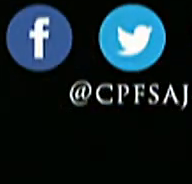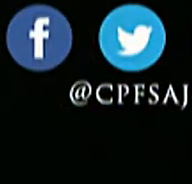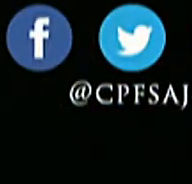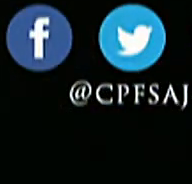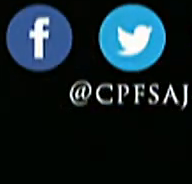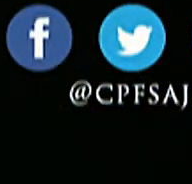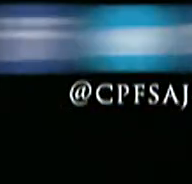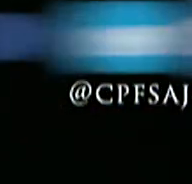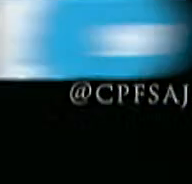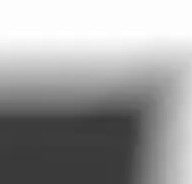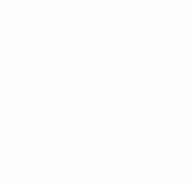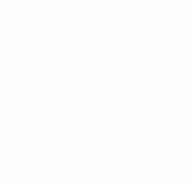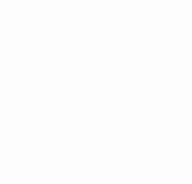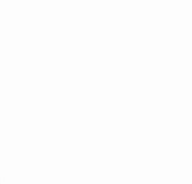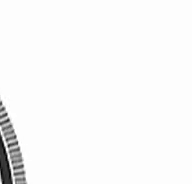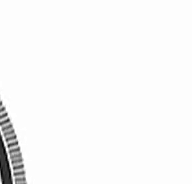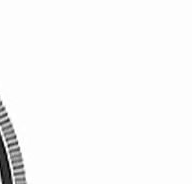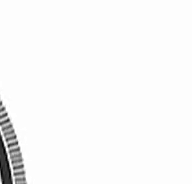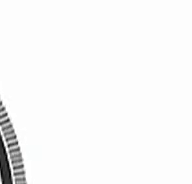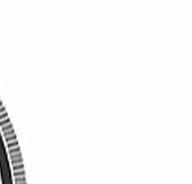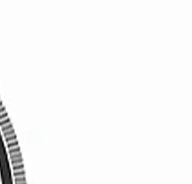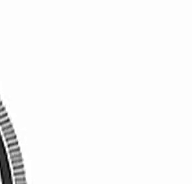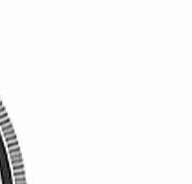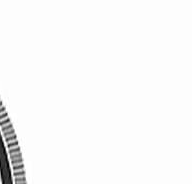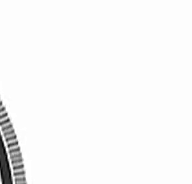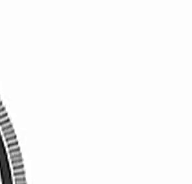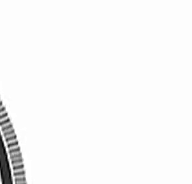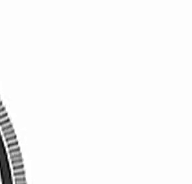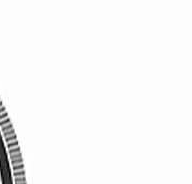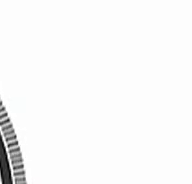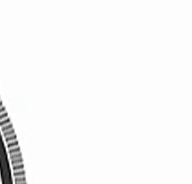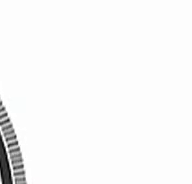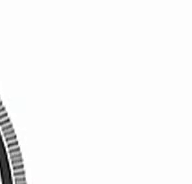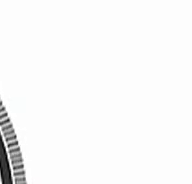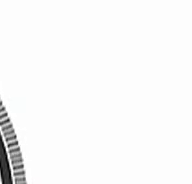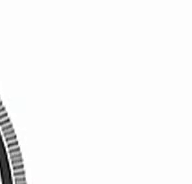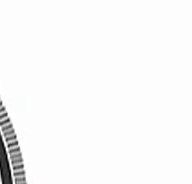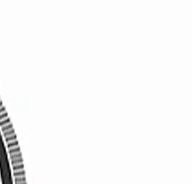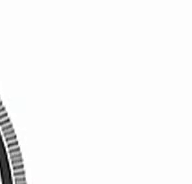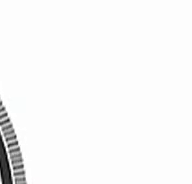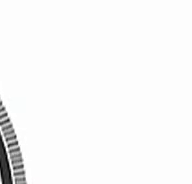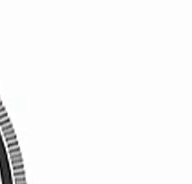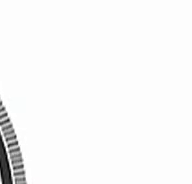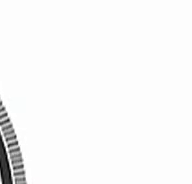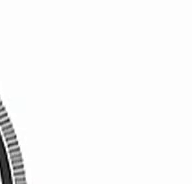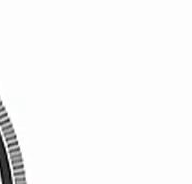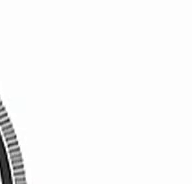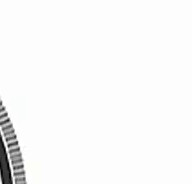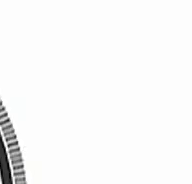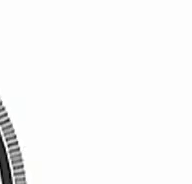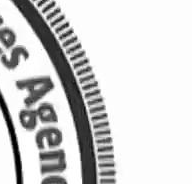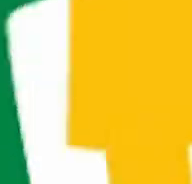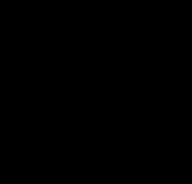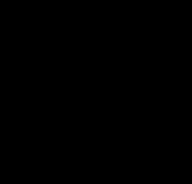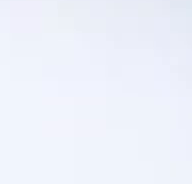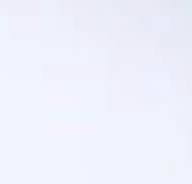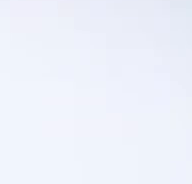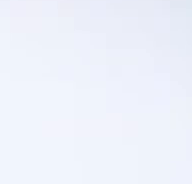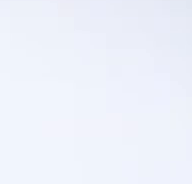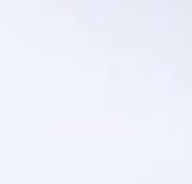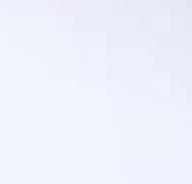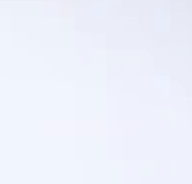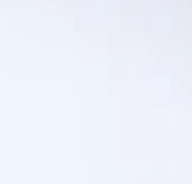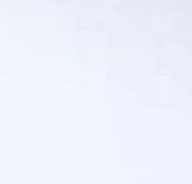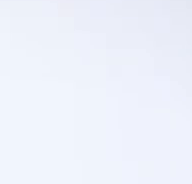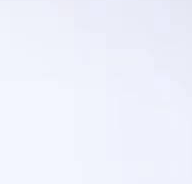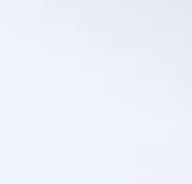punishment. A message from the Child Protection and Family Services Agency, CPFSA.